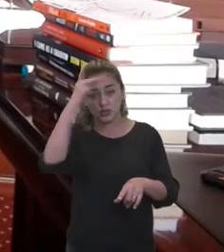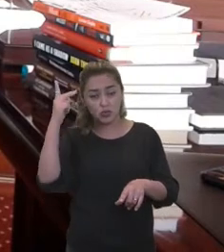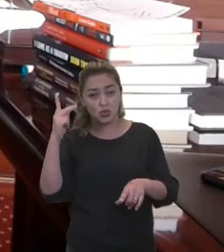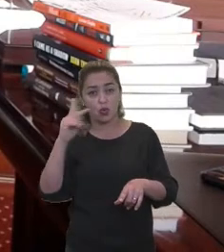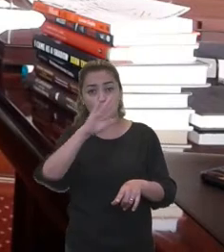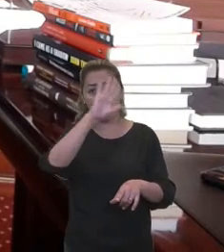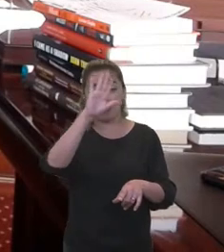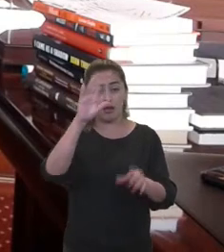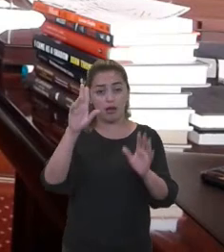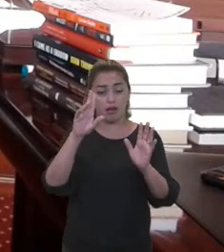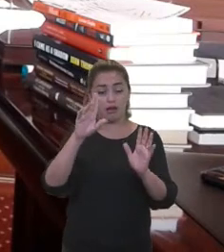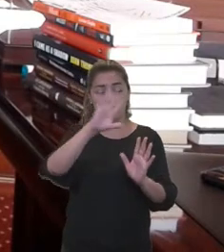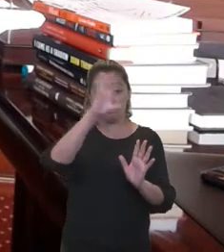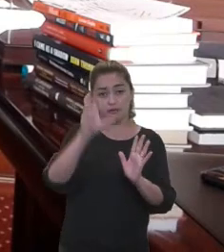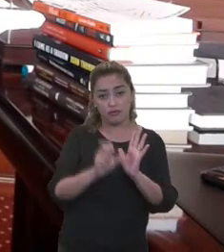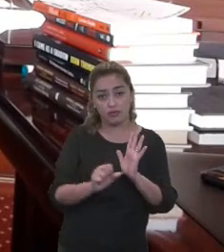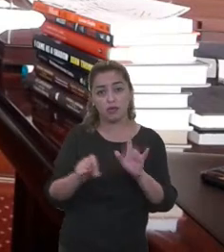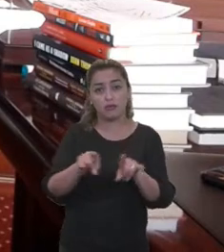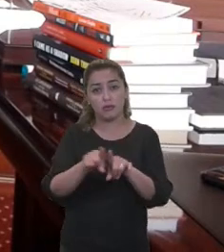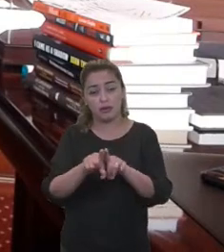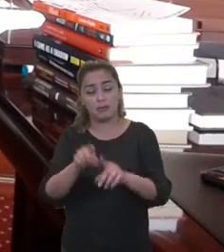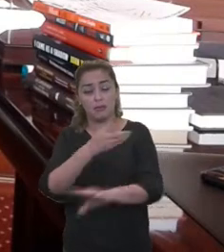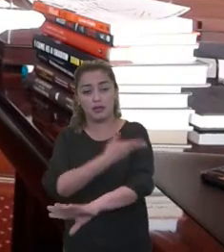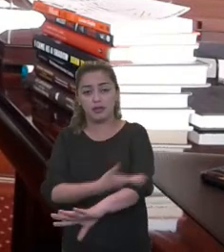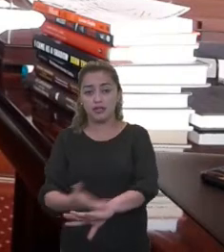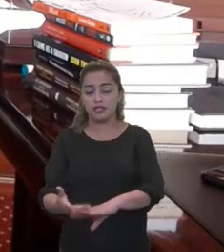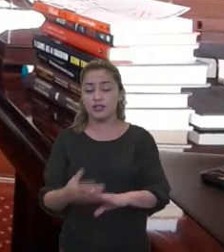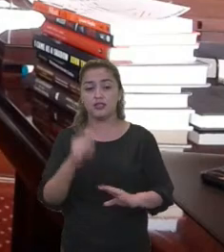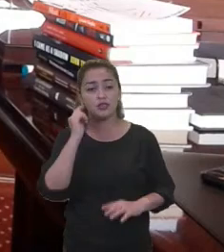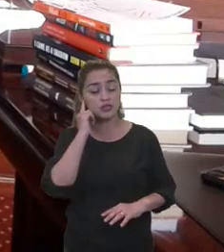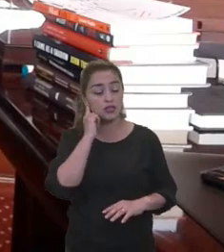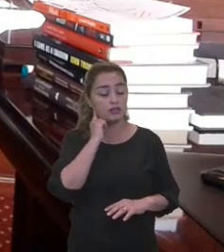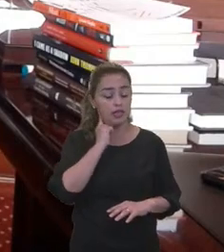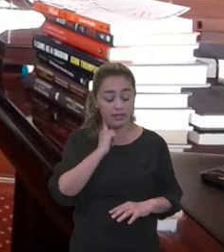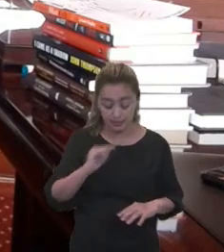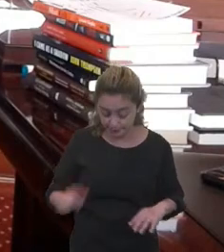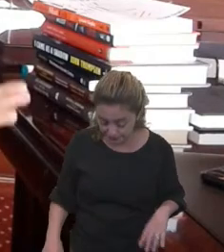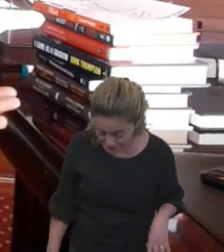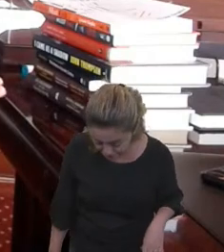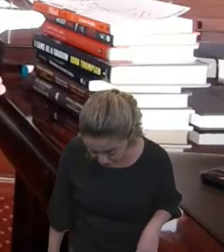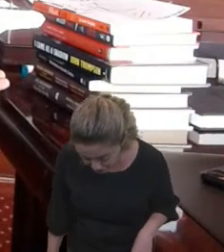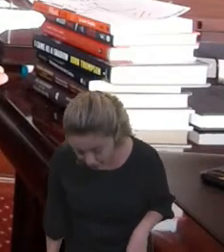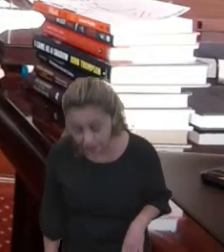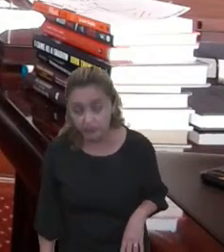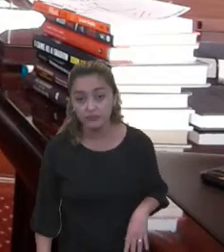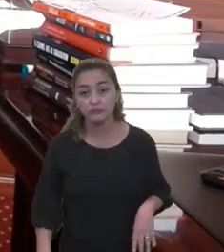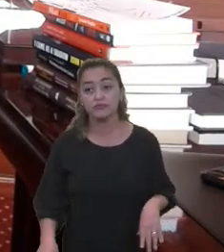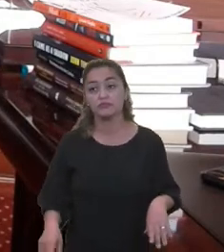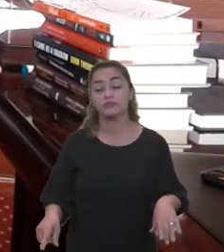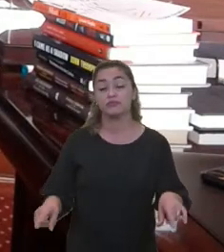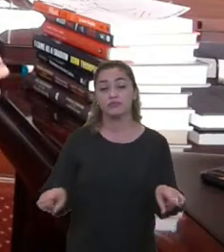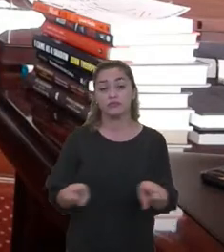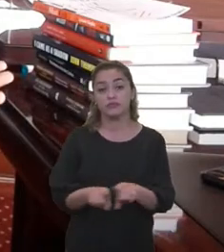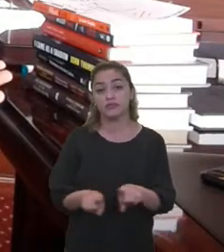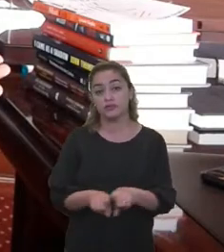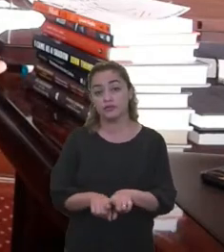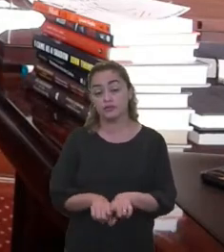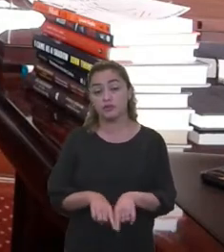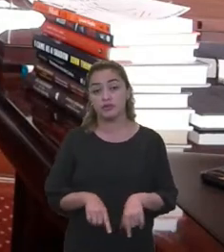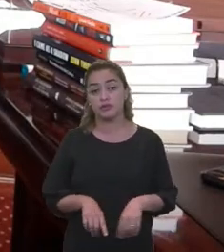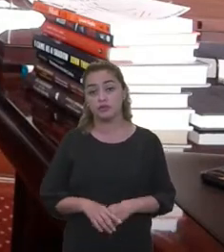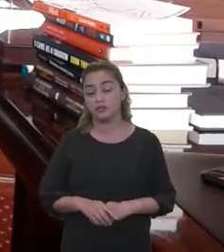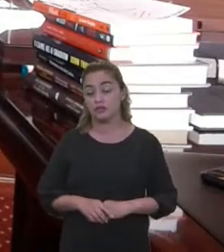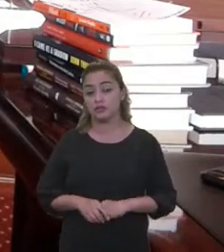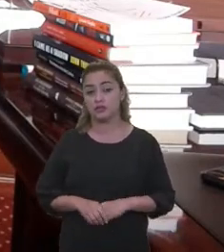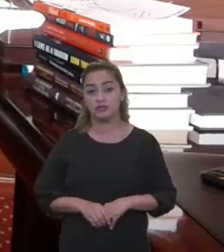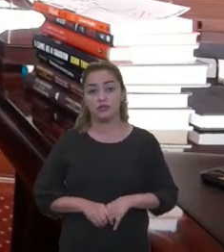our fans and our customers, and it's allowed us to have a great business transformation. You know, our organizational health in 1 year's time